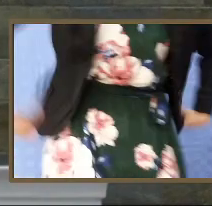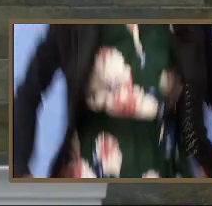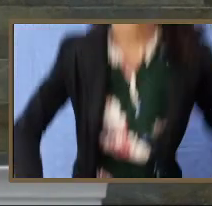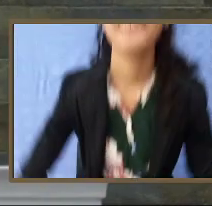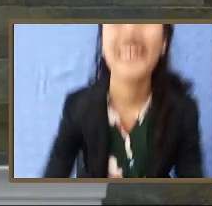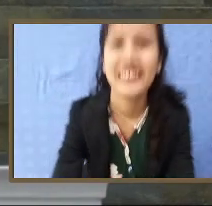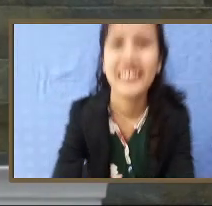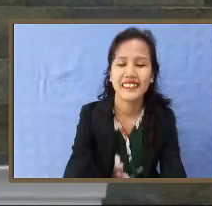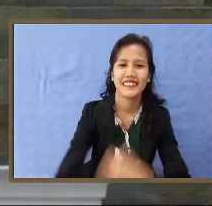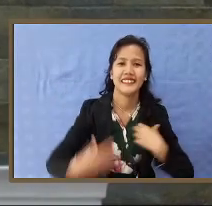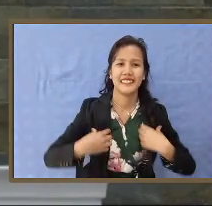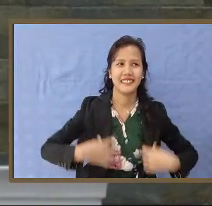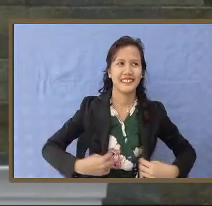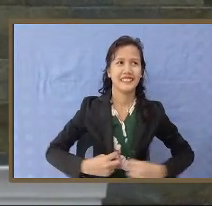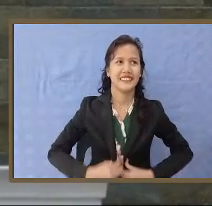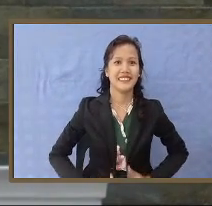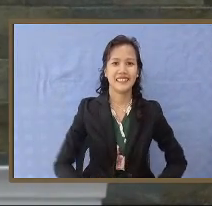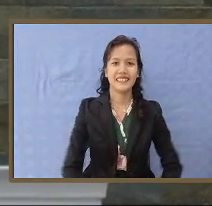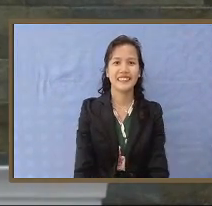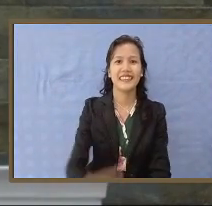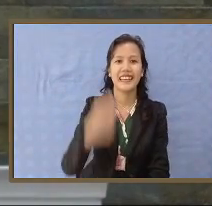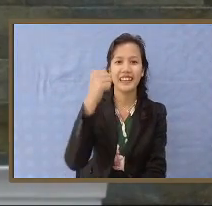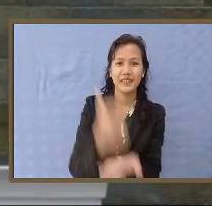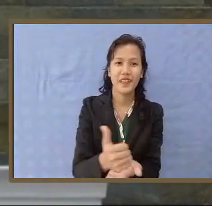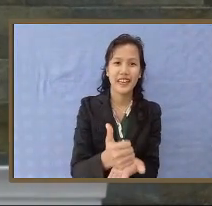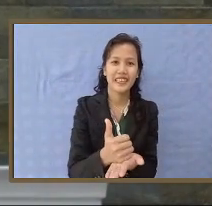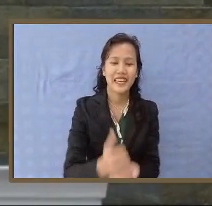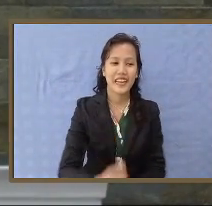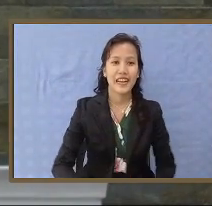Okay. The book of Psalm.